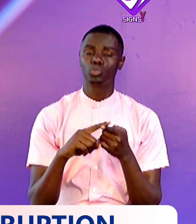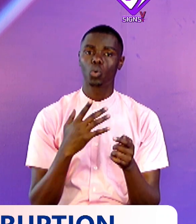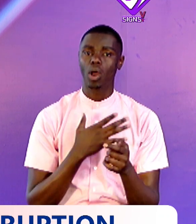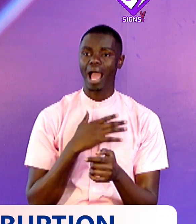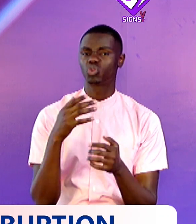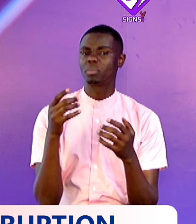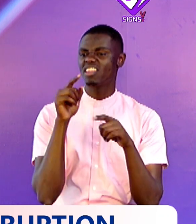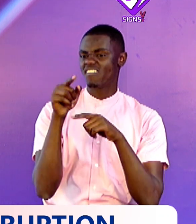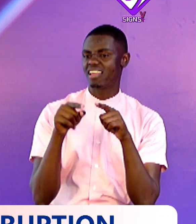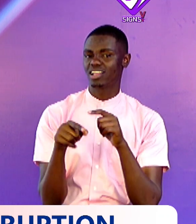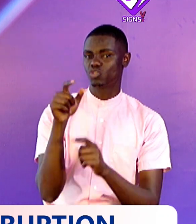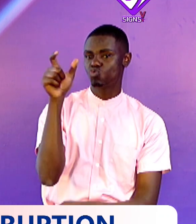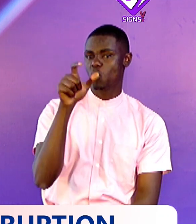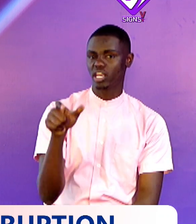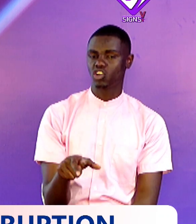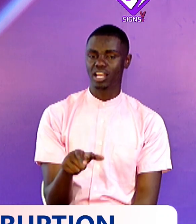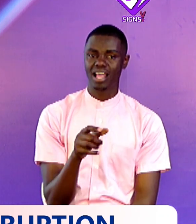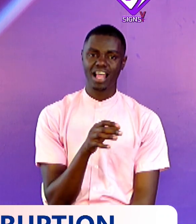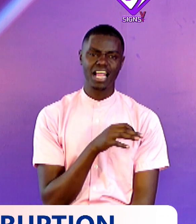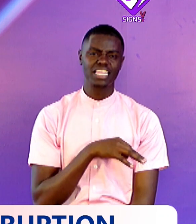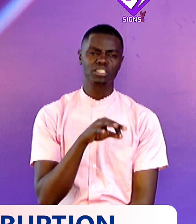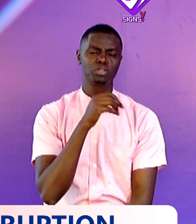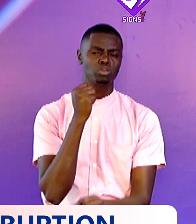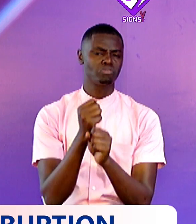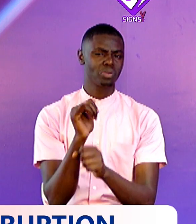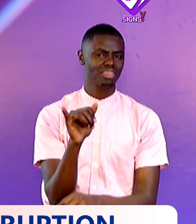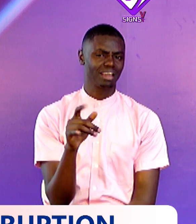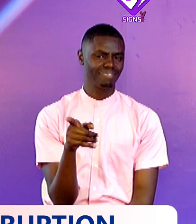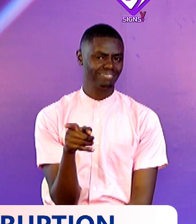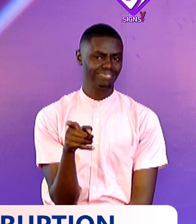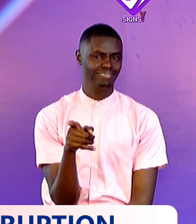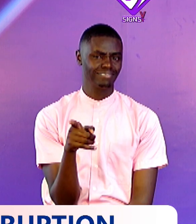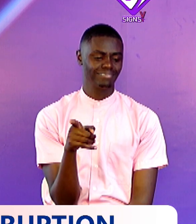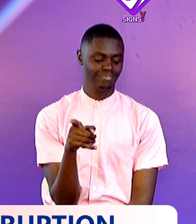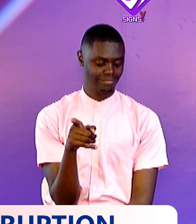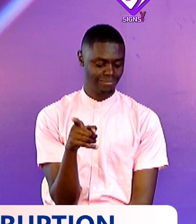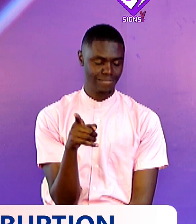regions, the spirit of doing that was so that